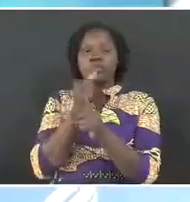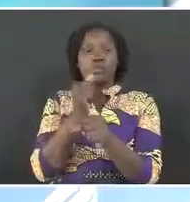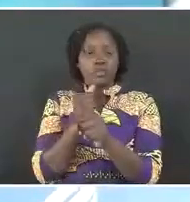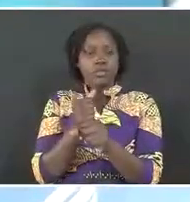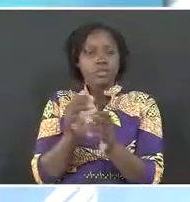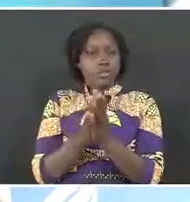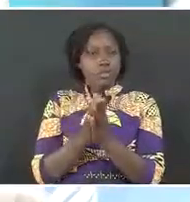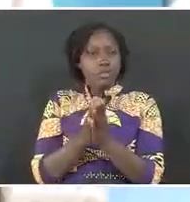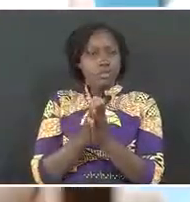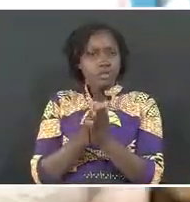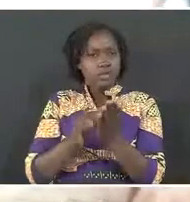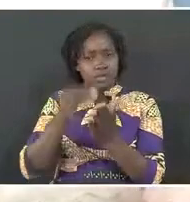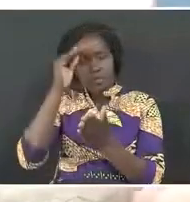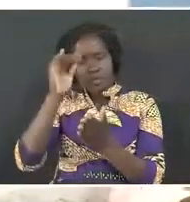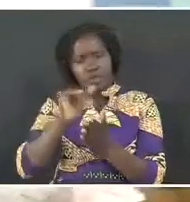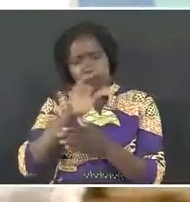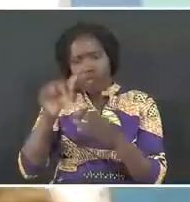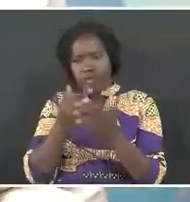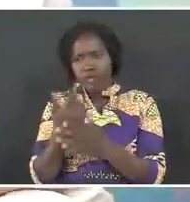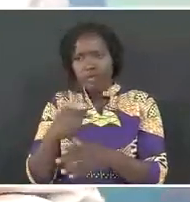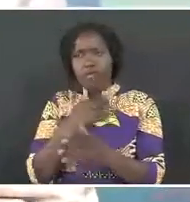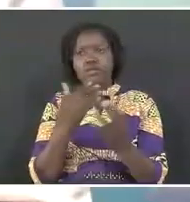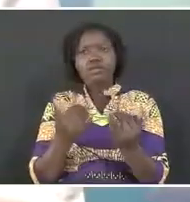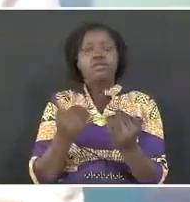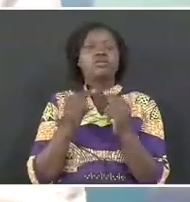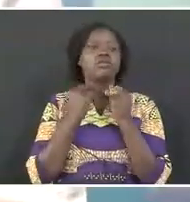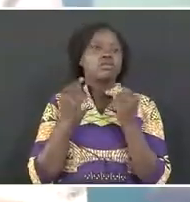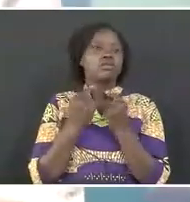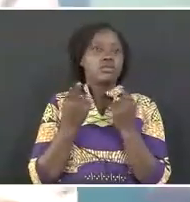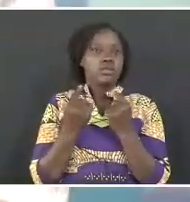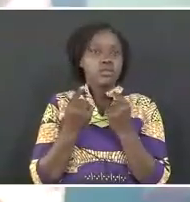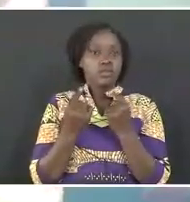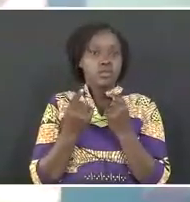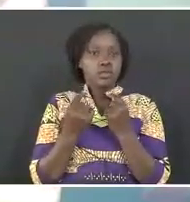And we realize that all of us now are priests.